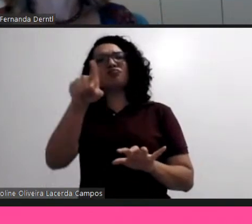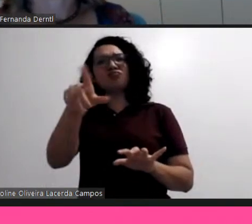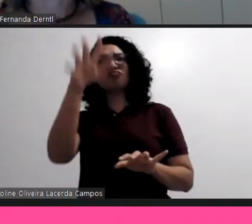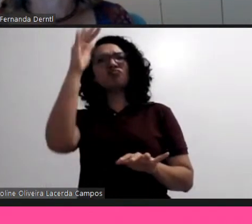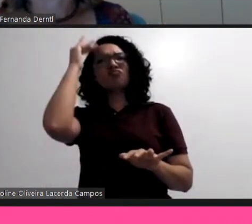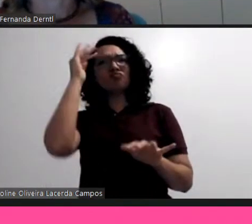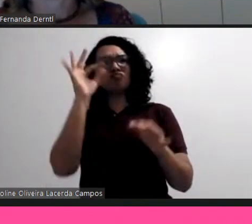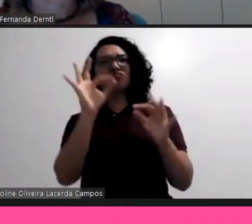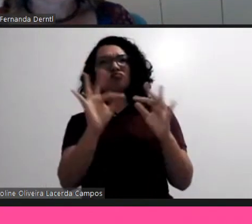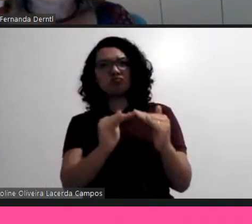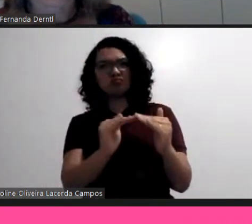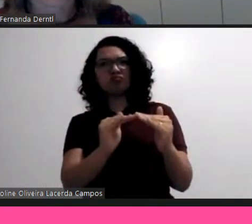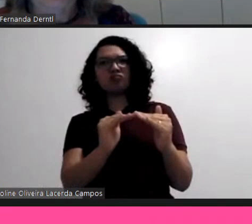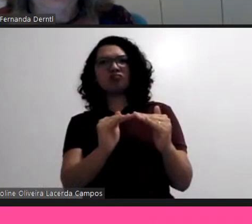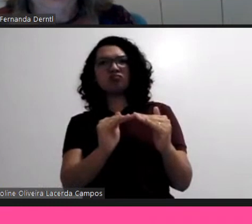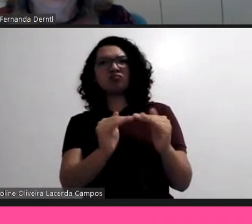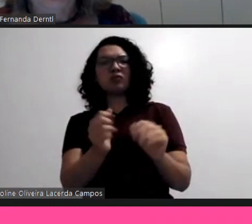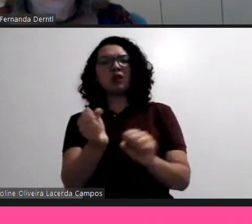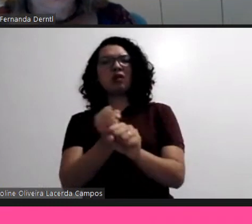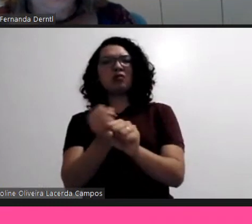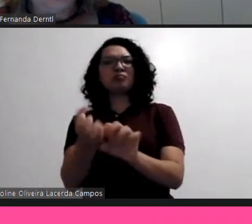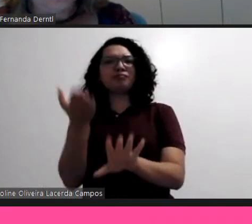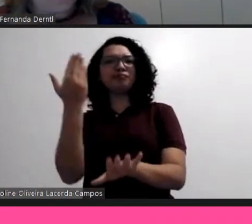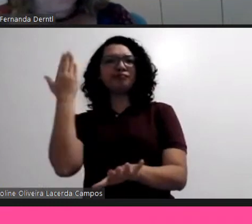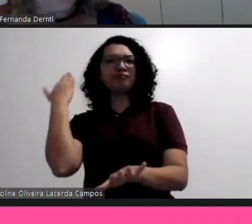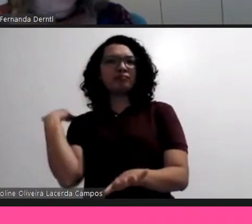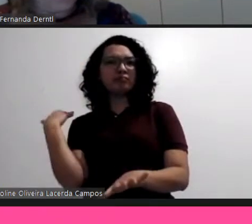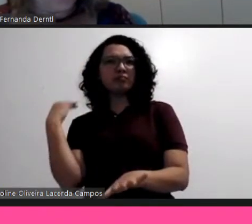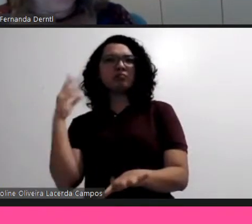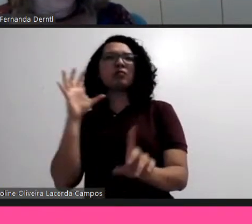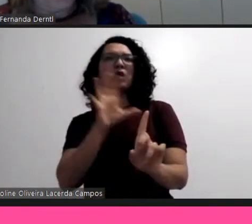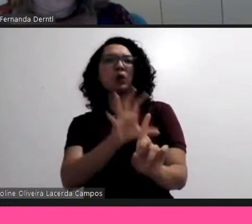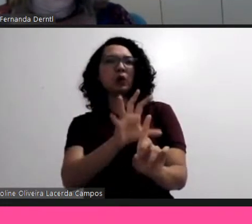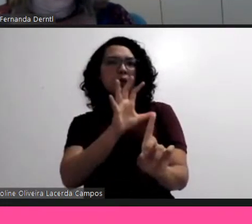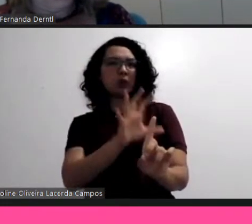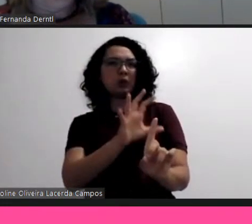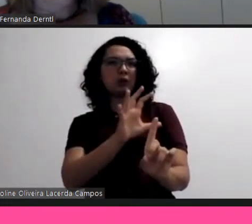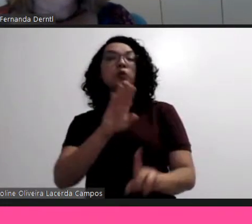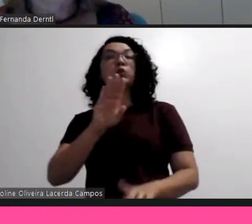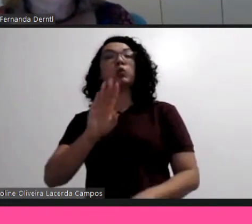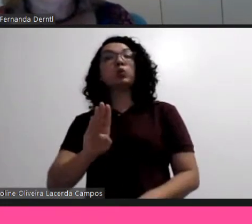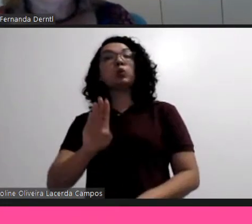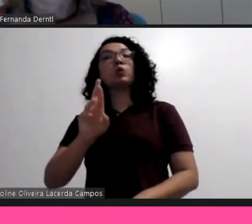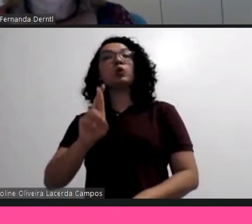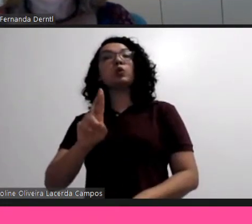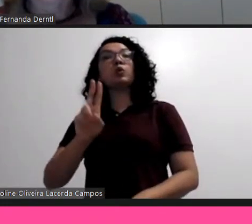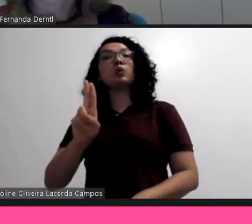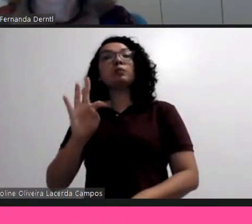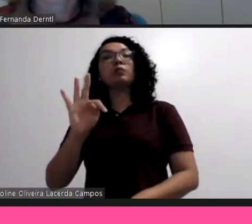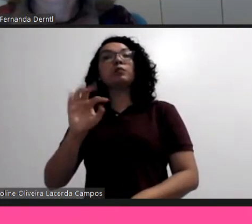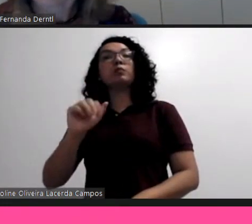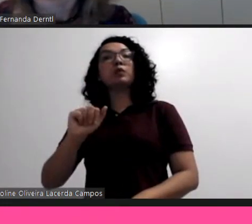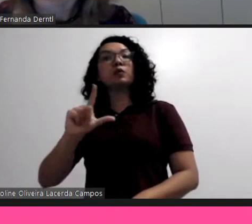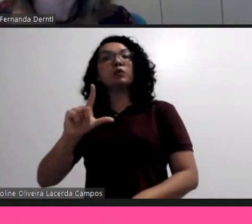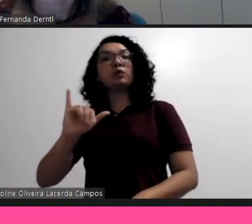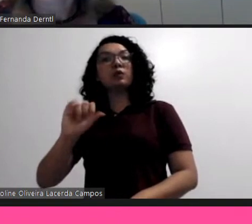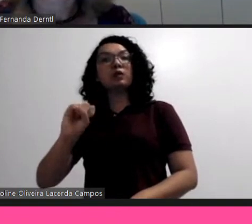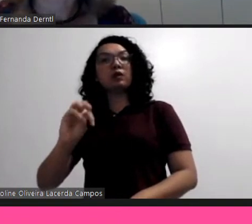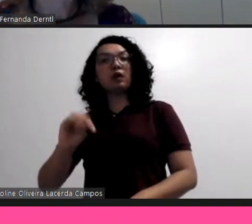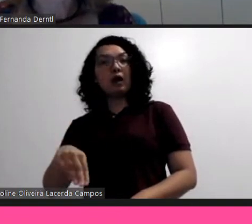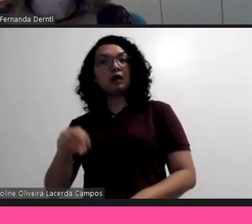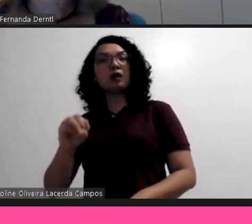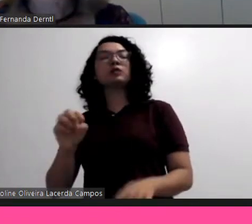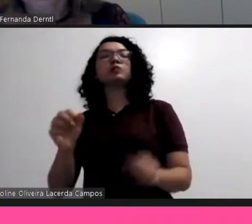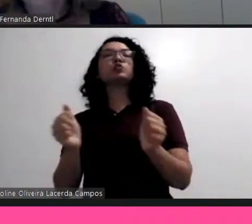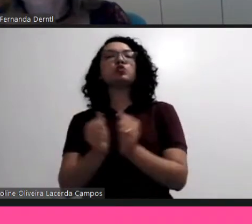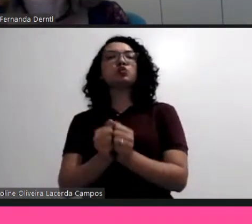brutalism, very influential. Also Japanese metabolism, especially with the state theater, important.